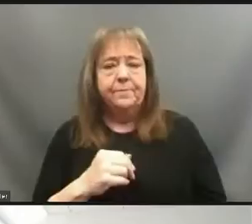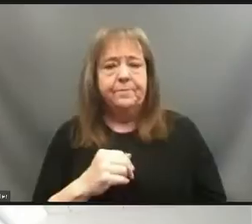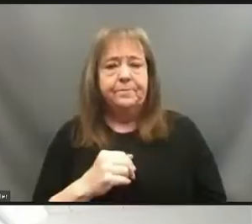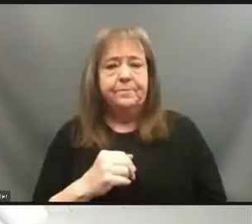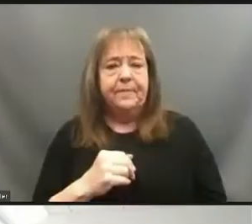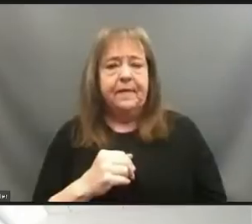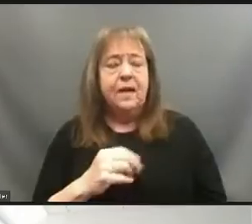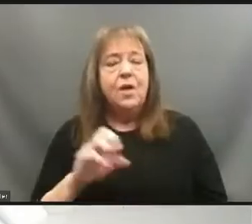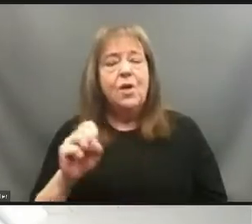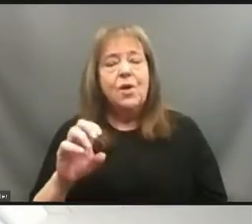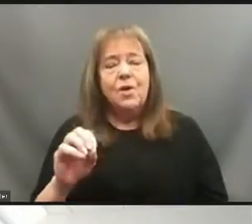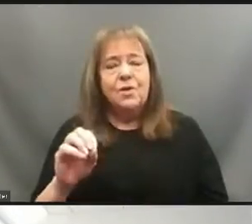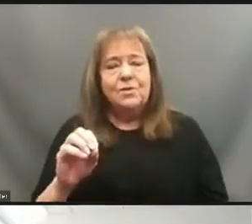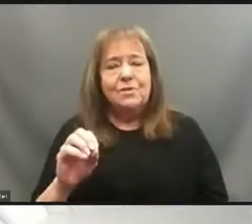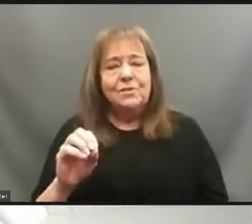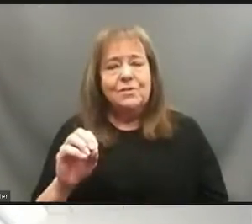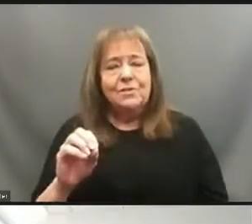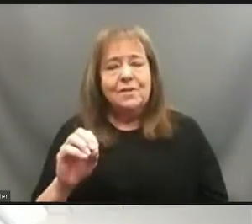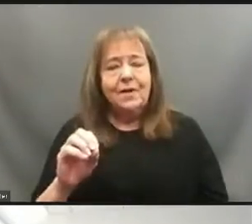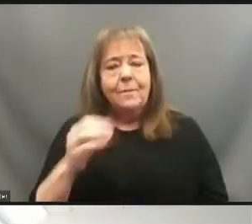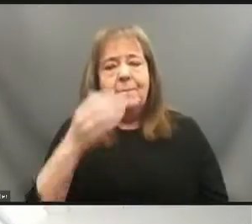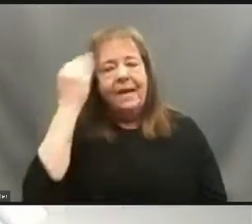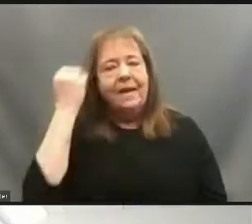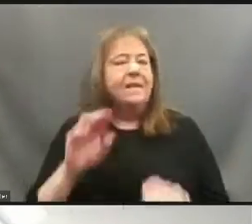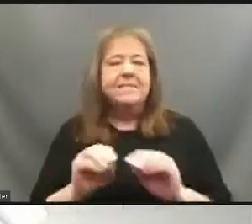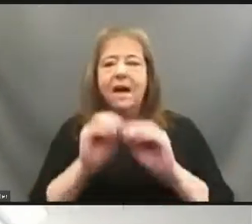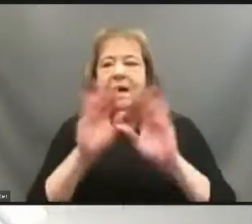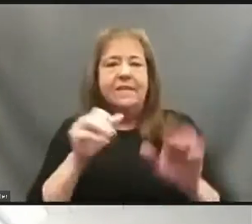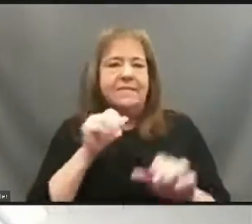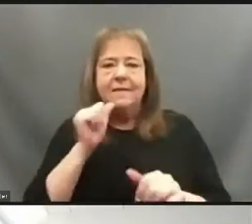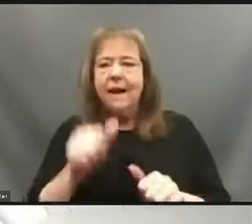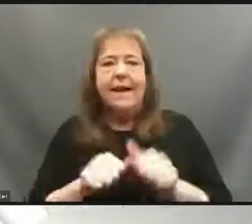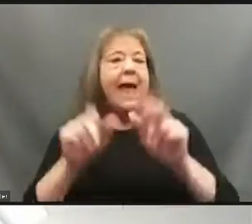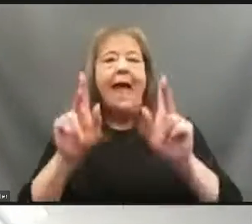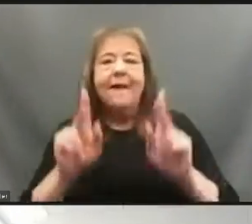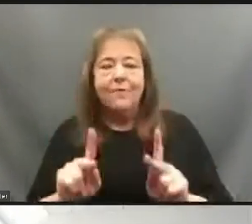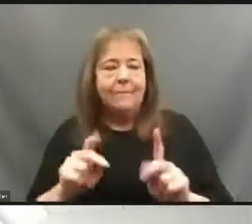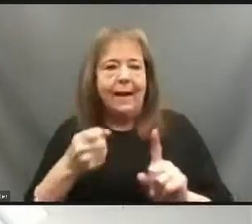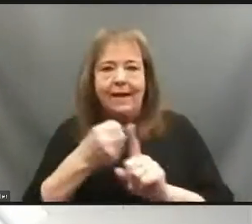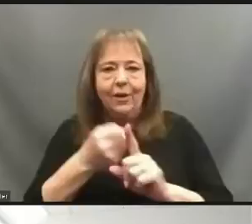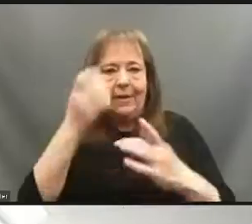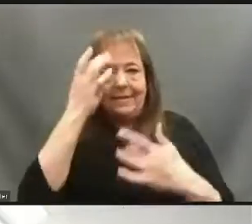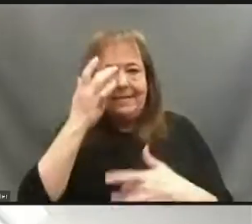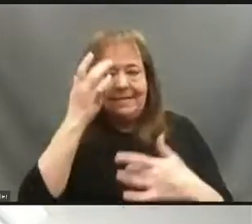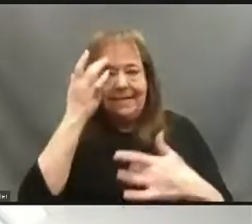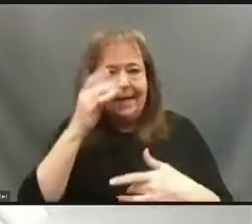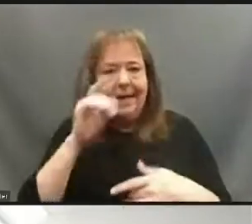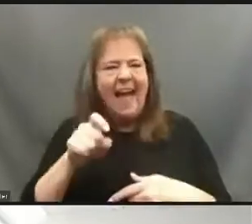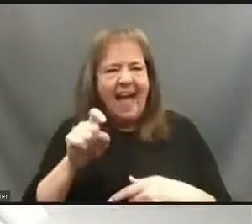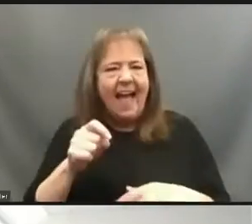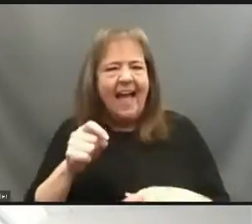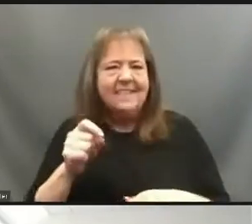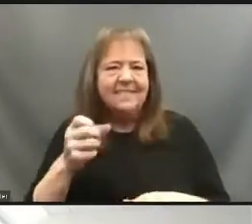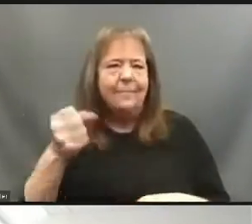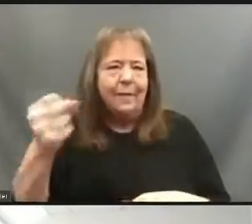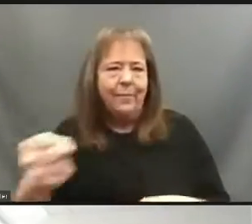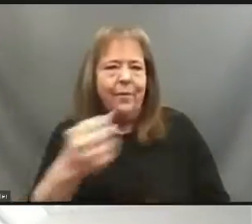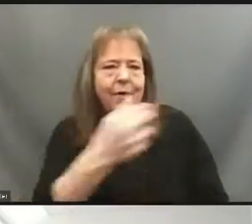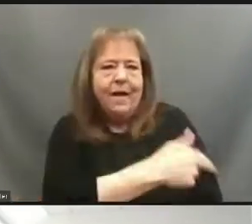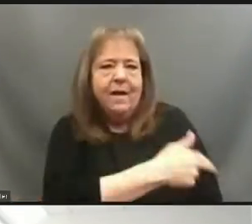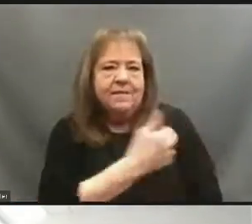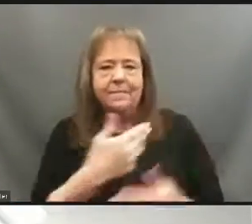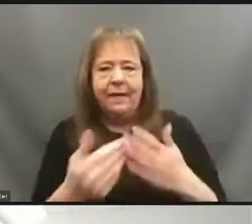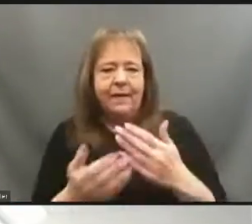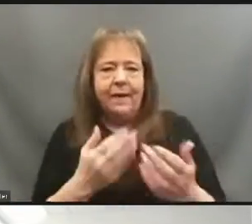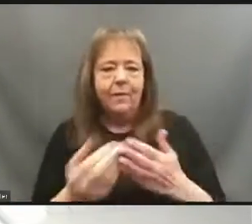hospital. So because obviously not everybody who gets infected has to go to the hospital, and we don't